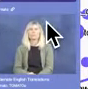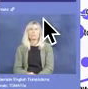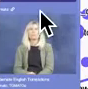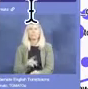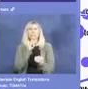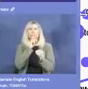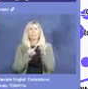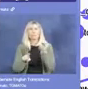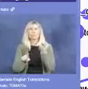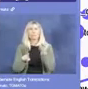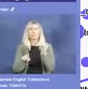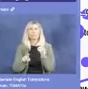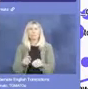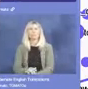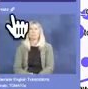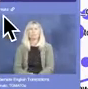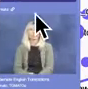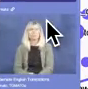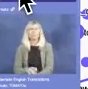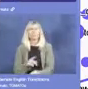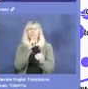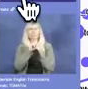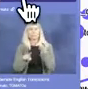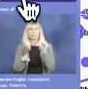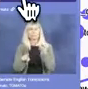and try and find that. Let me just see.